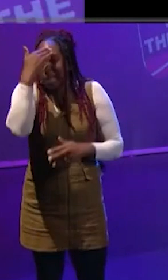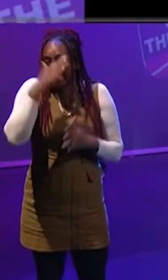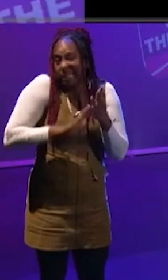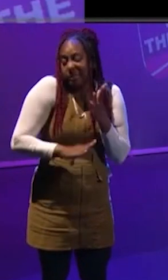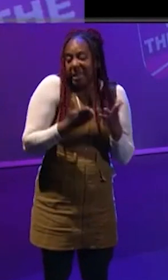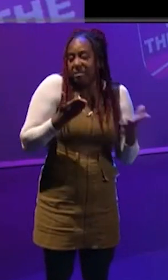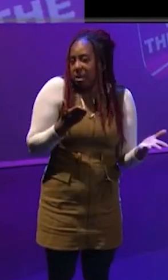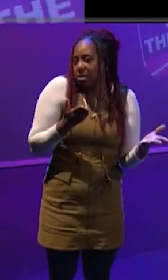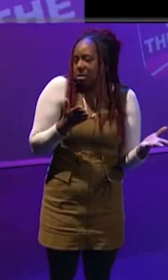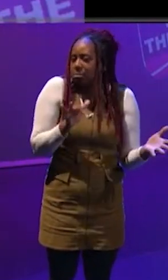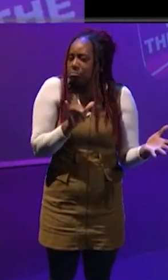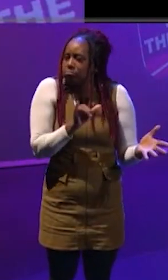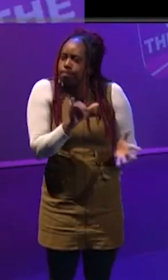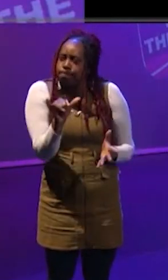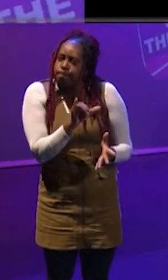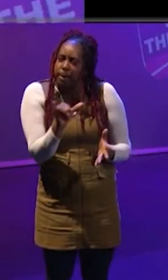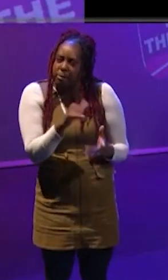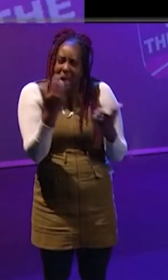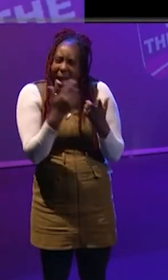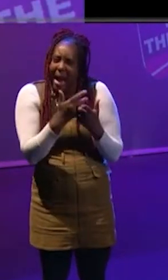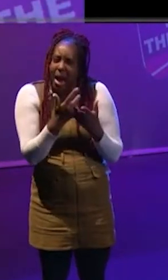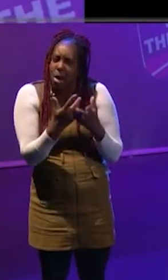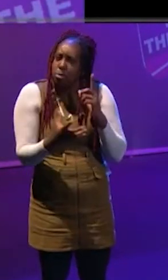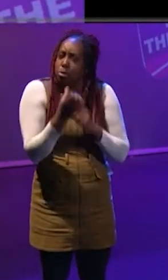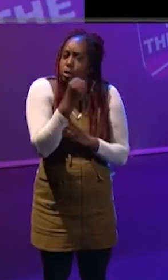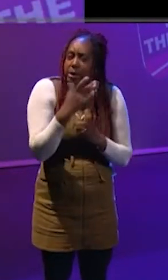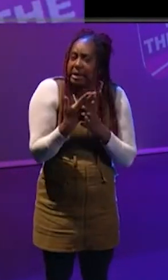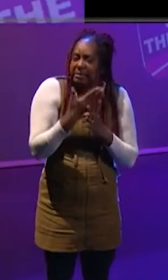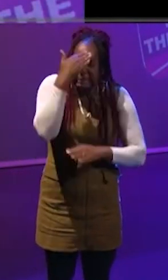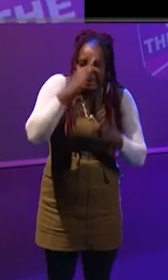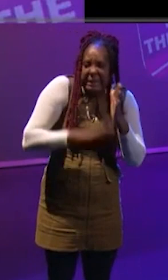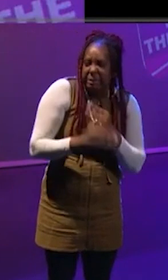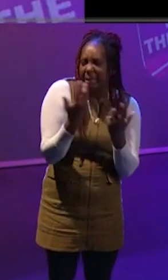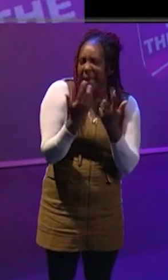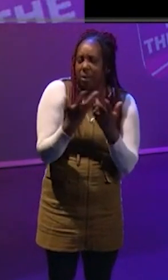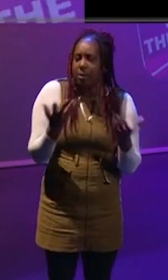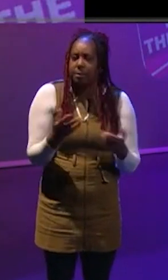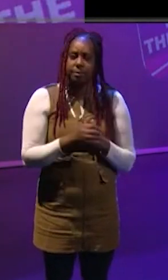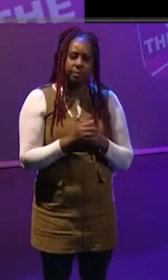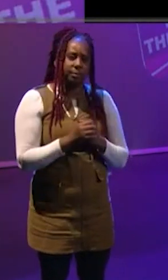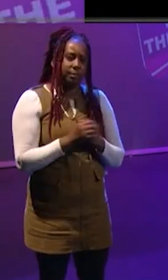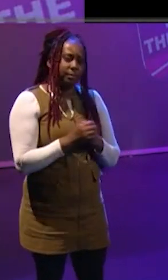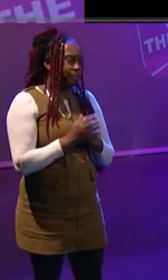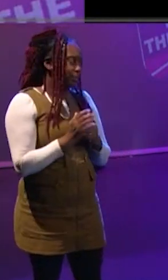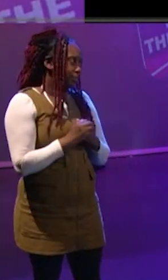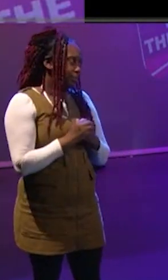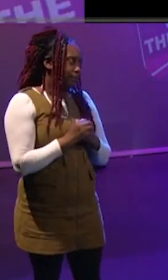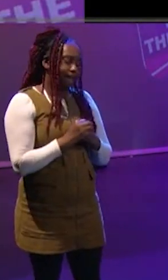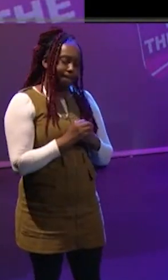have a feeling that you're probably going to go along those lines, how do you get that experience? do you have a qualification in